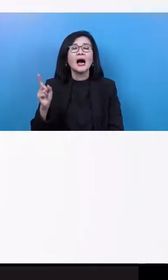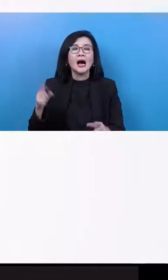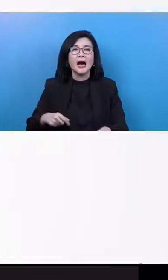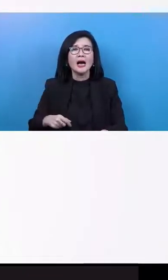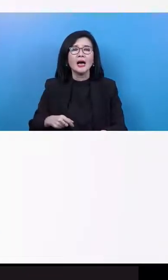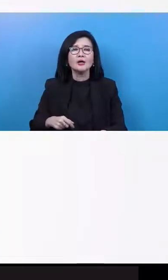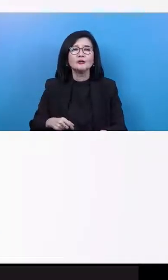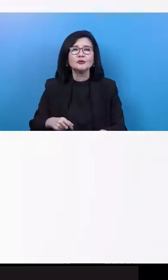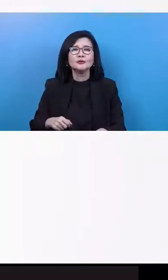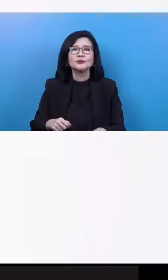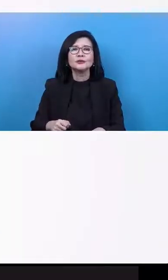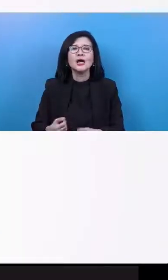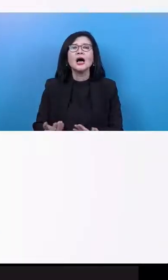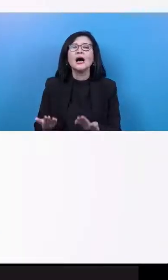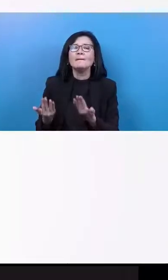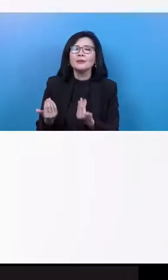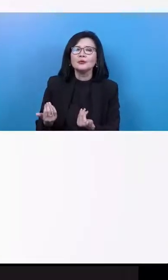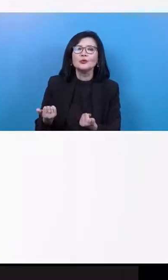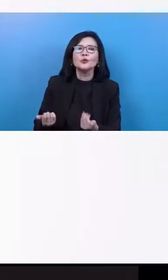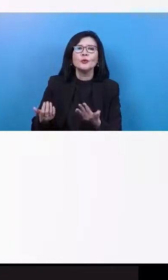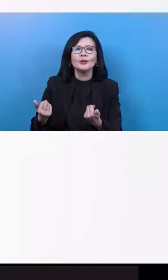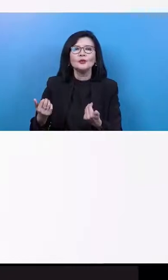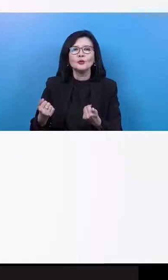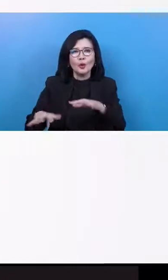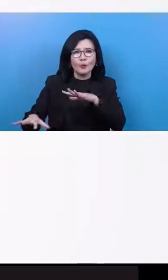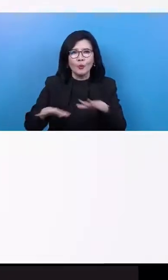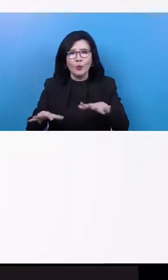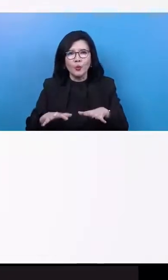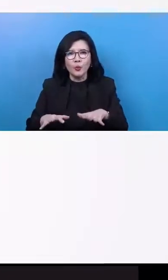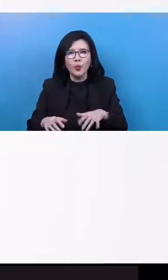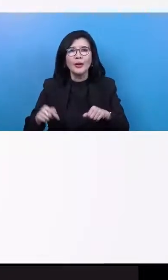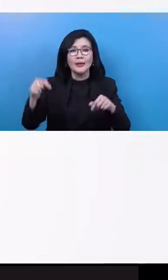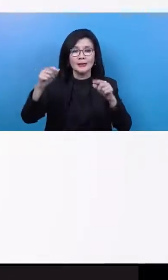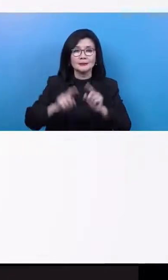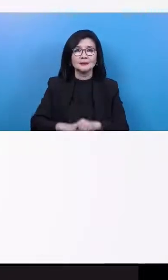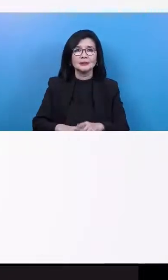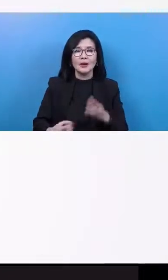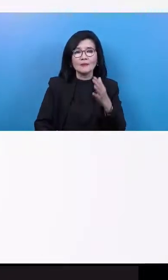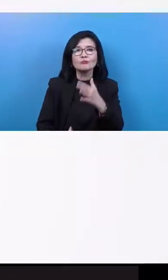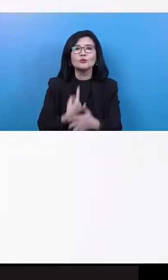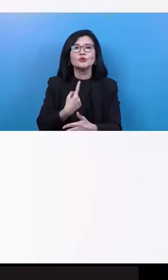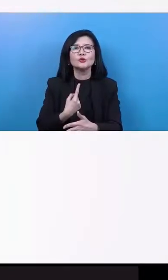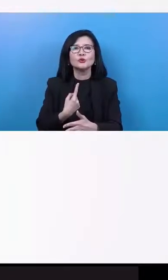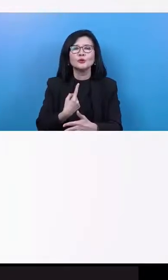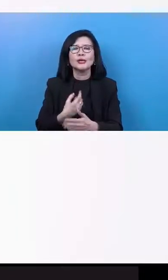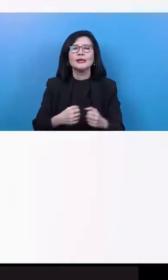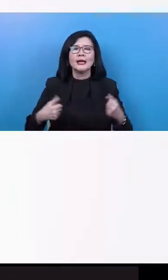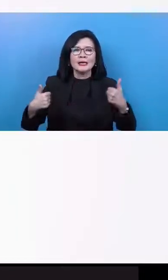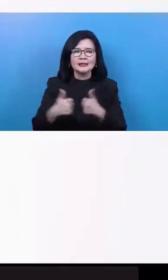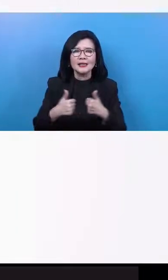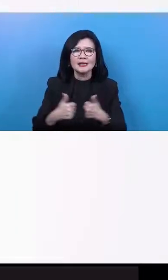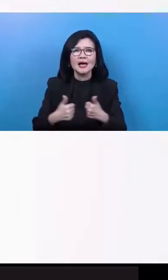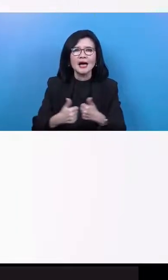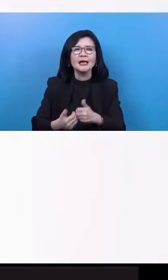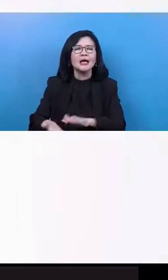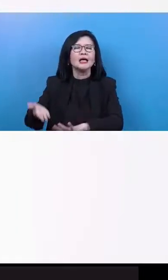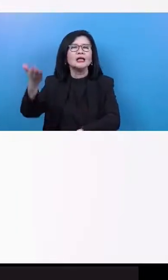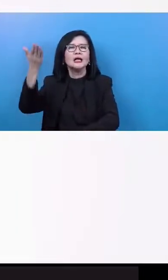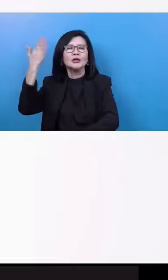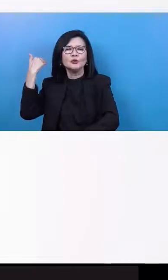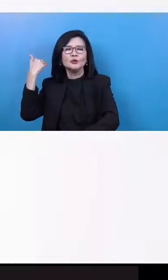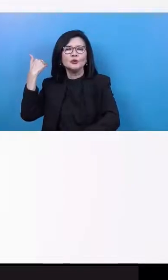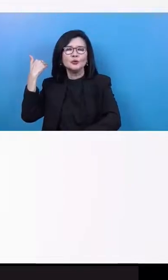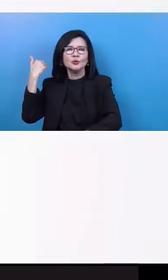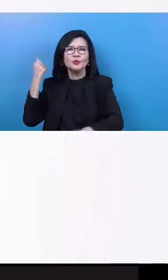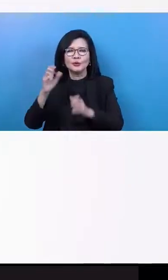challenge that we are facing. But apart from that, the issue of distraction that I've already indicated, we get distracted quickly.